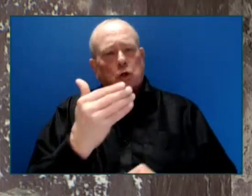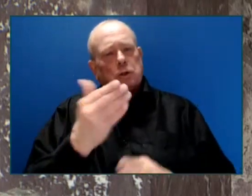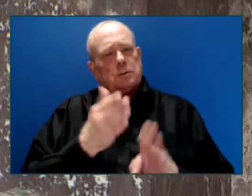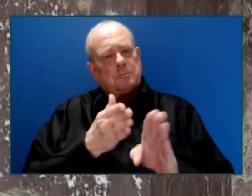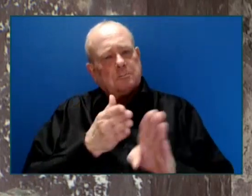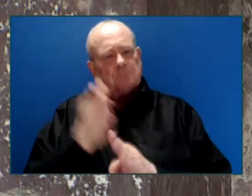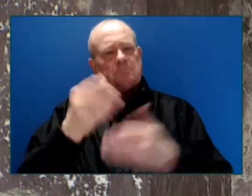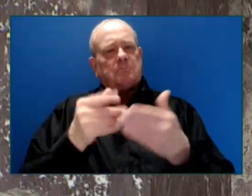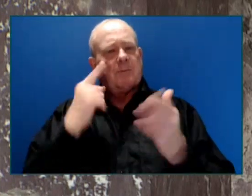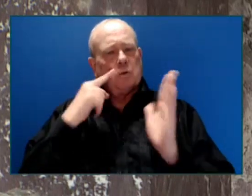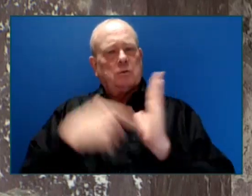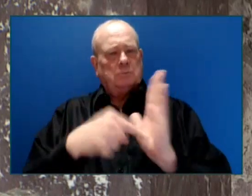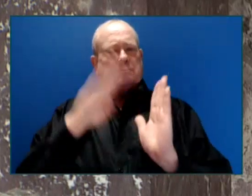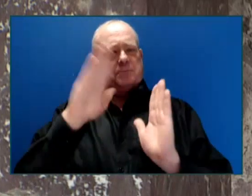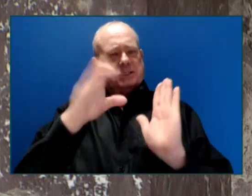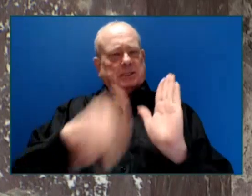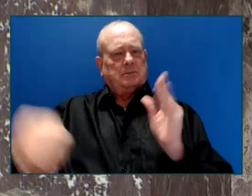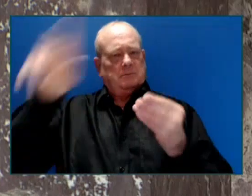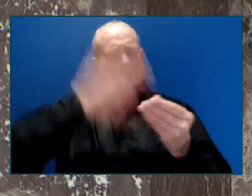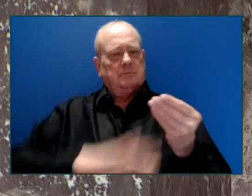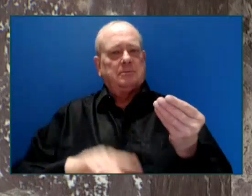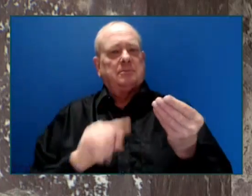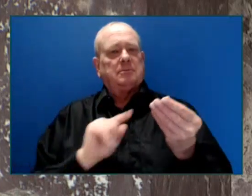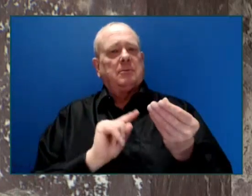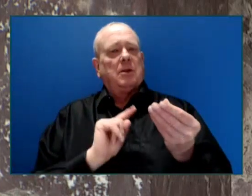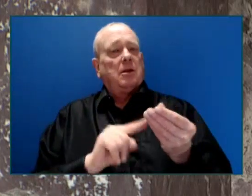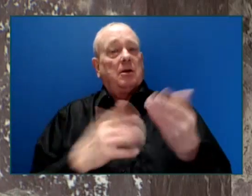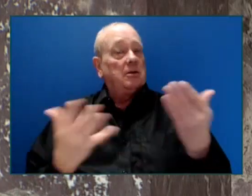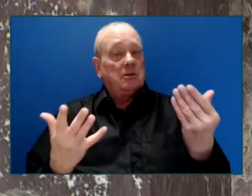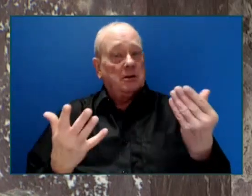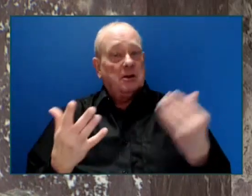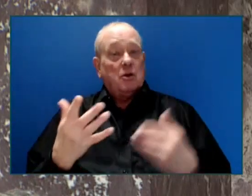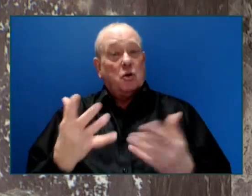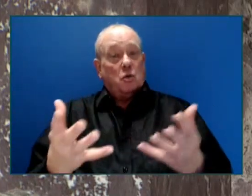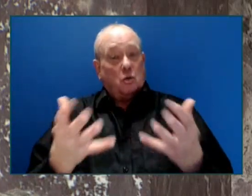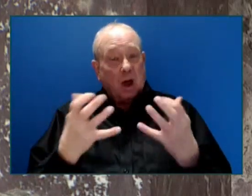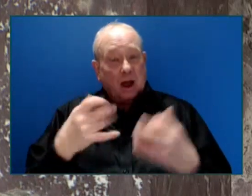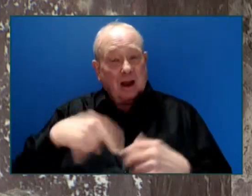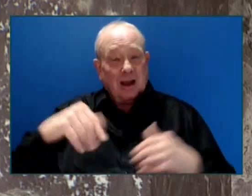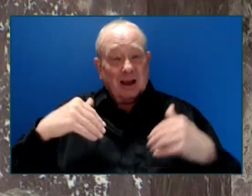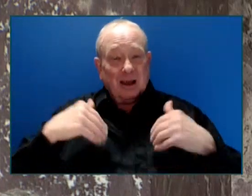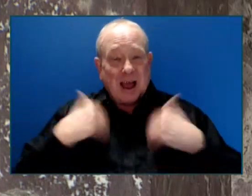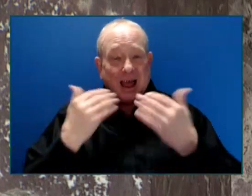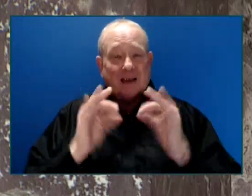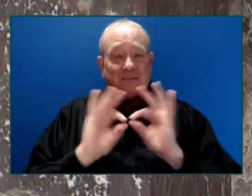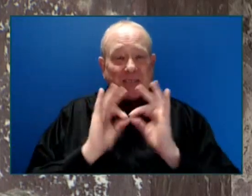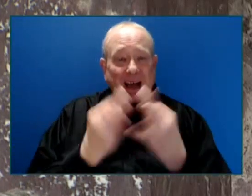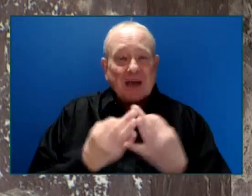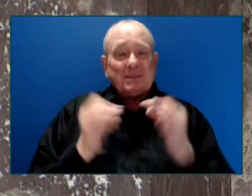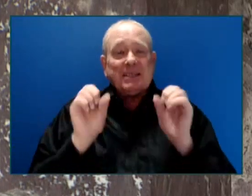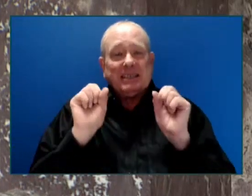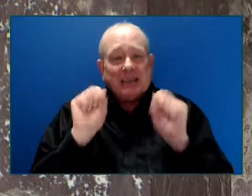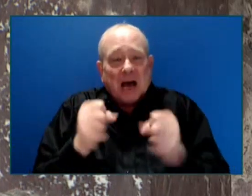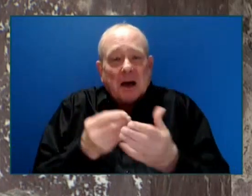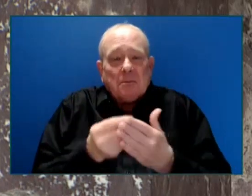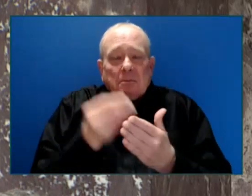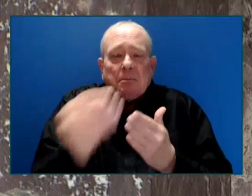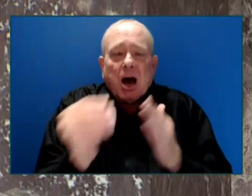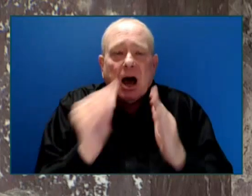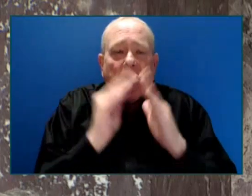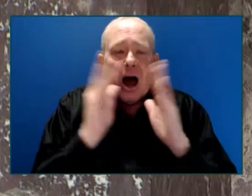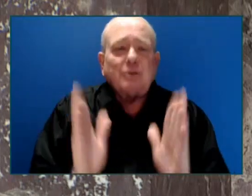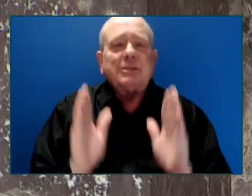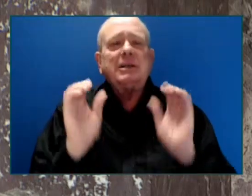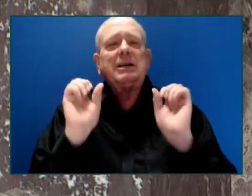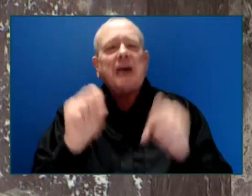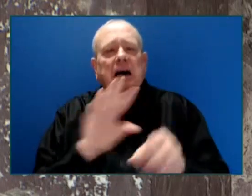we're talking about here, Honourable Speaker, is the ability for young families to be able to get into the housing market. That's what we're talking about here, Honourable Speaker. That's what we're talking